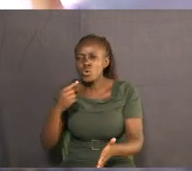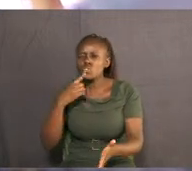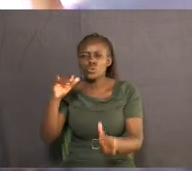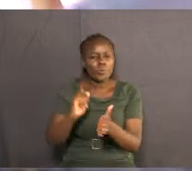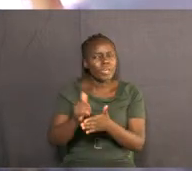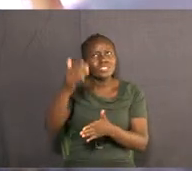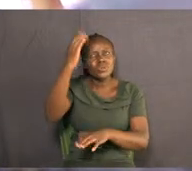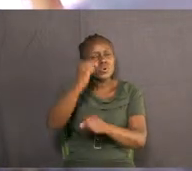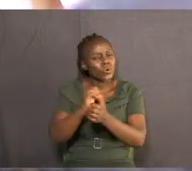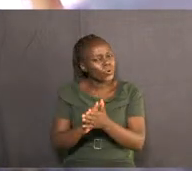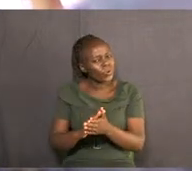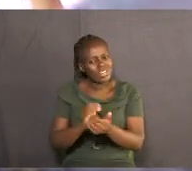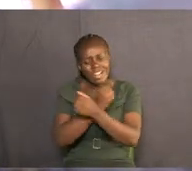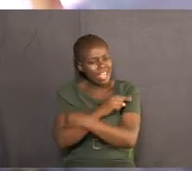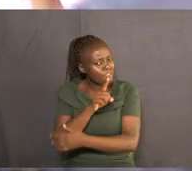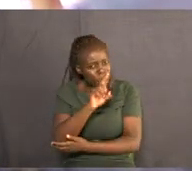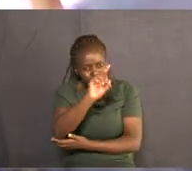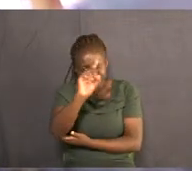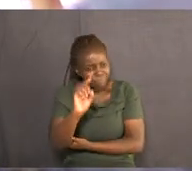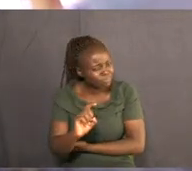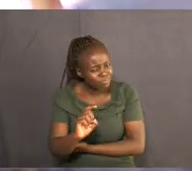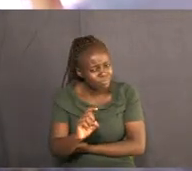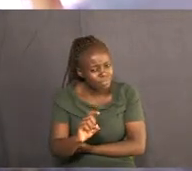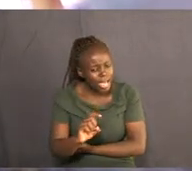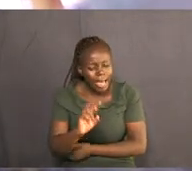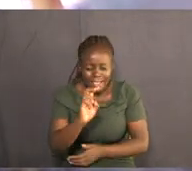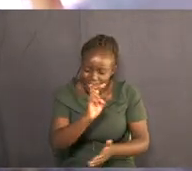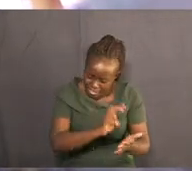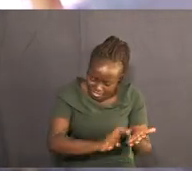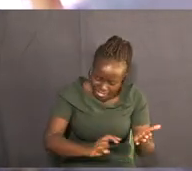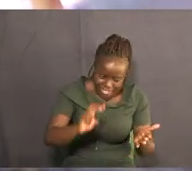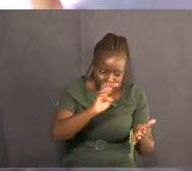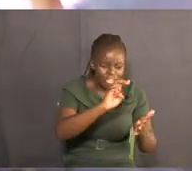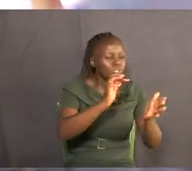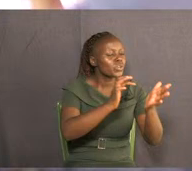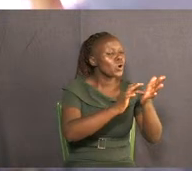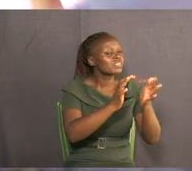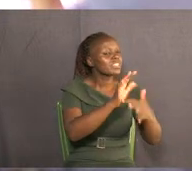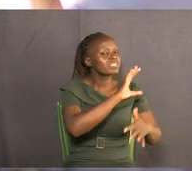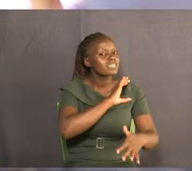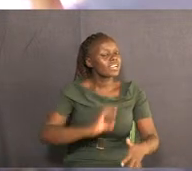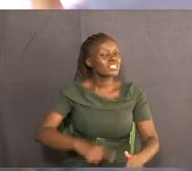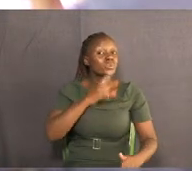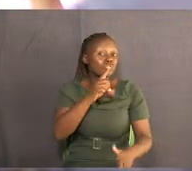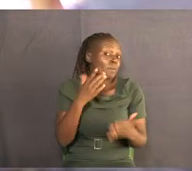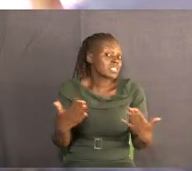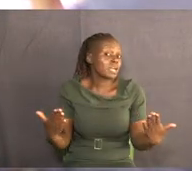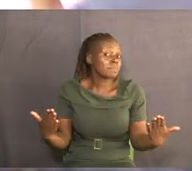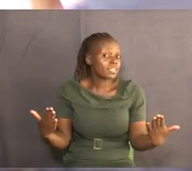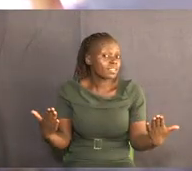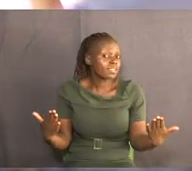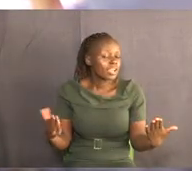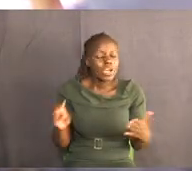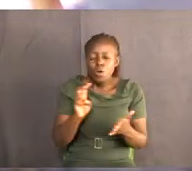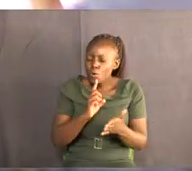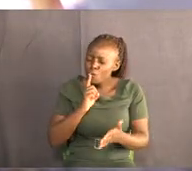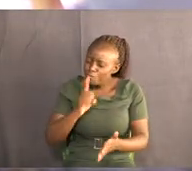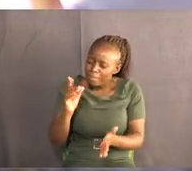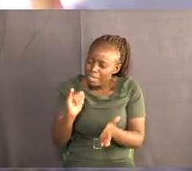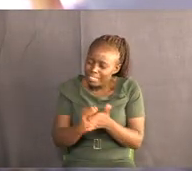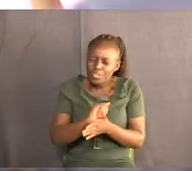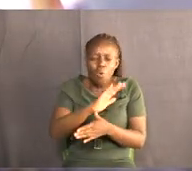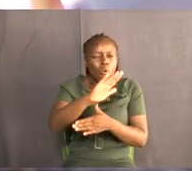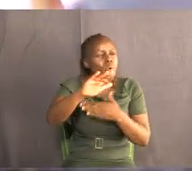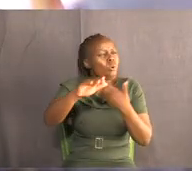God's standards? The resurrection of Jesus Christ is confirming something else. It's confirming that we are all